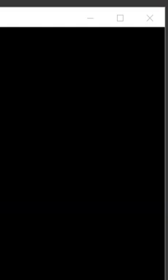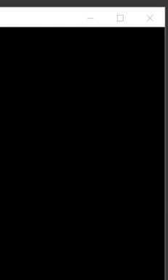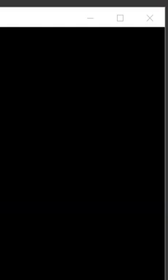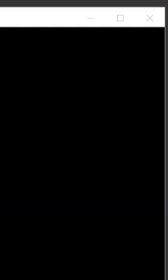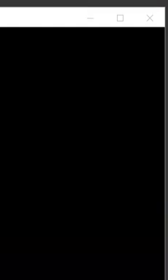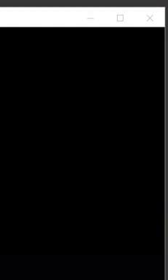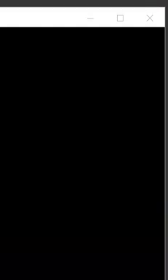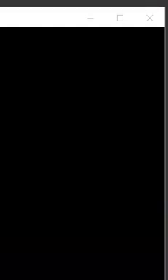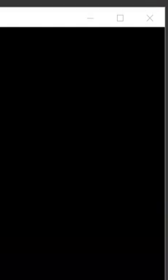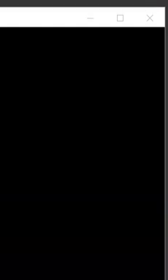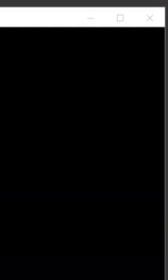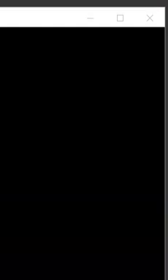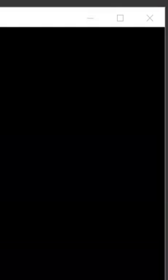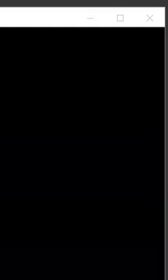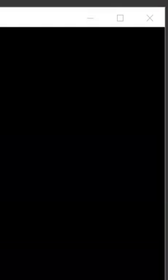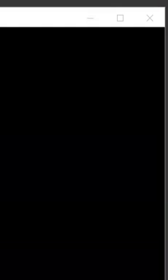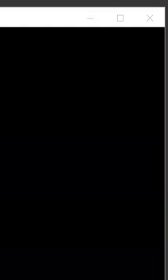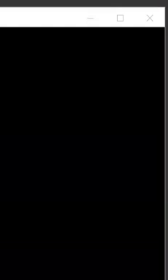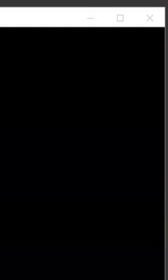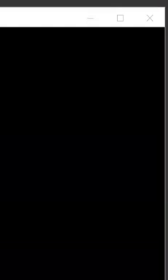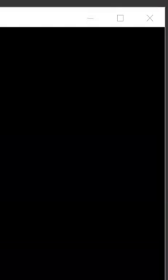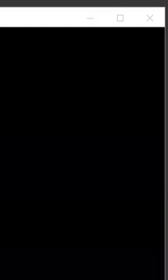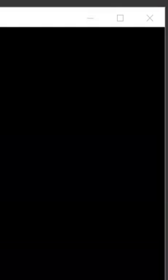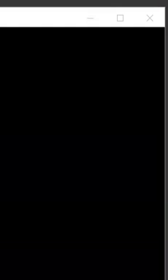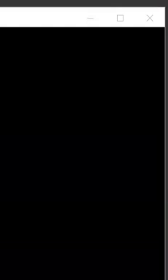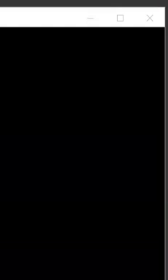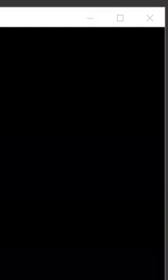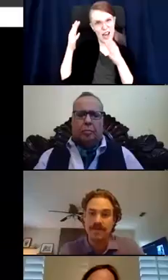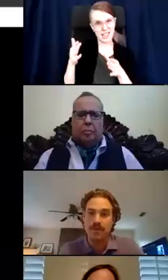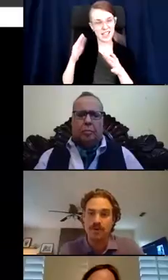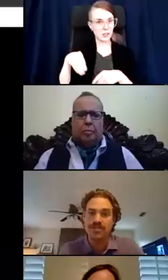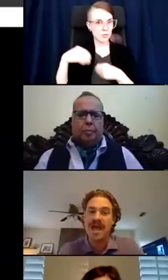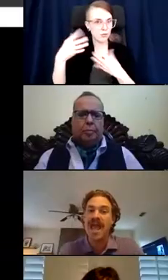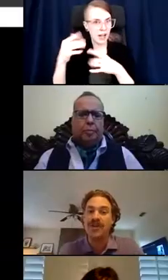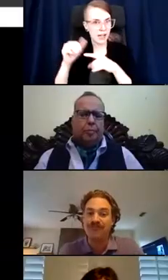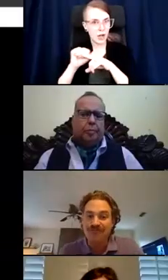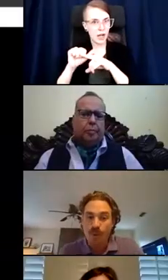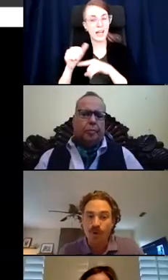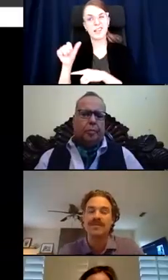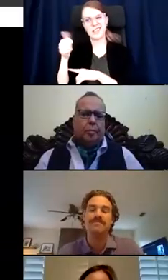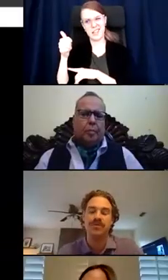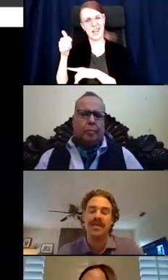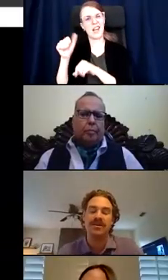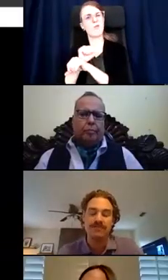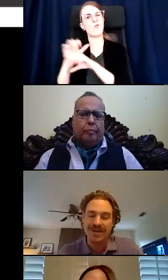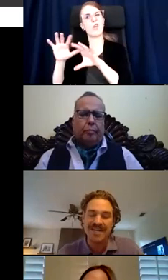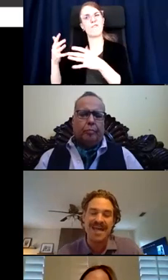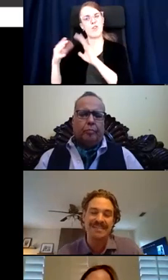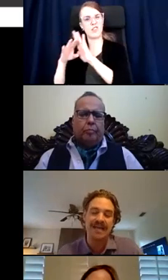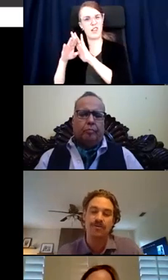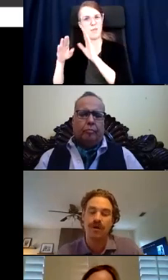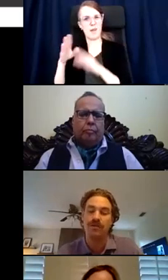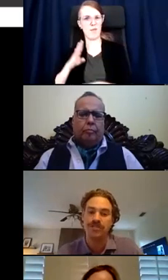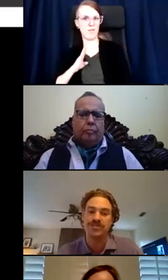50 grantees providing training, 10 workforce development boards, and 40 community